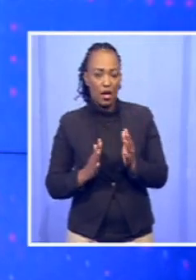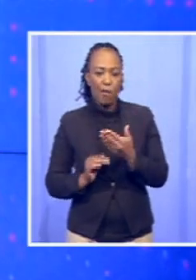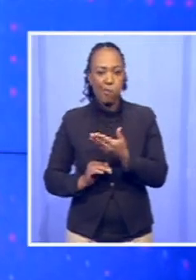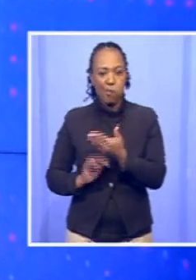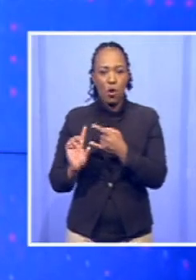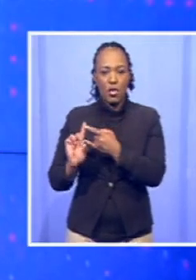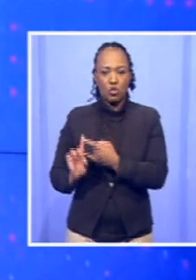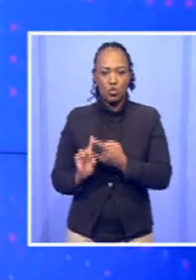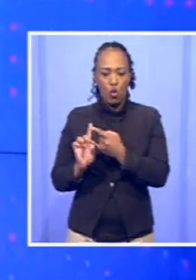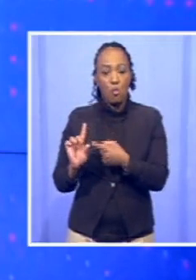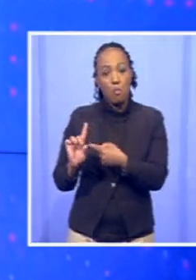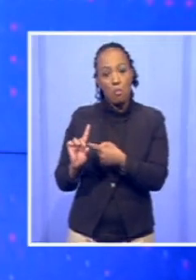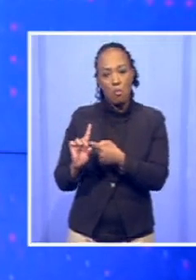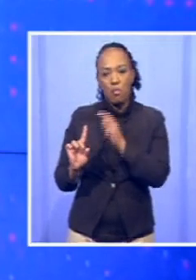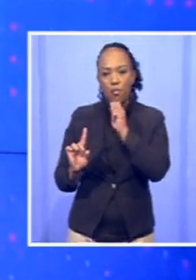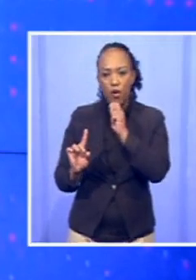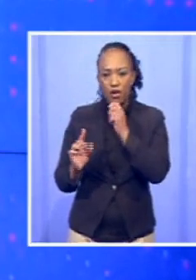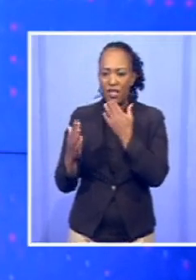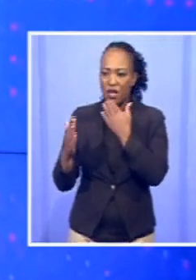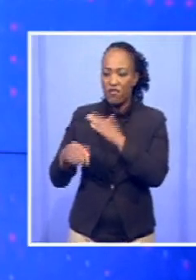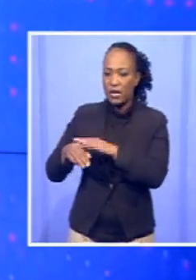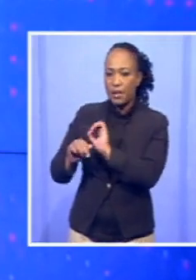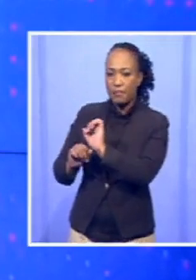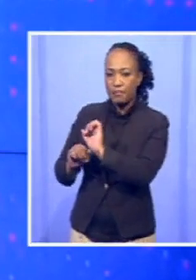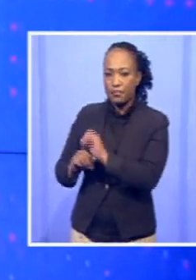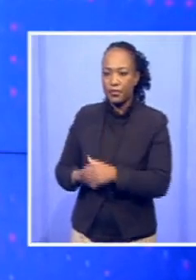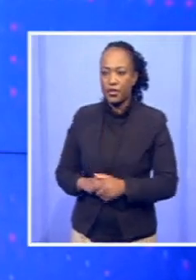good morning to you, Lauren. Thank you so much for making the time.